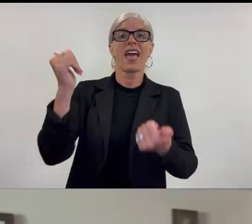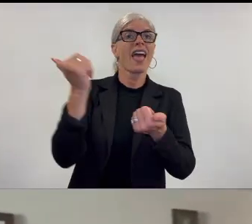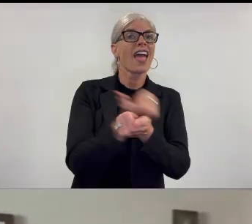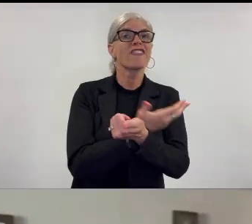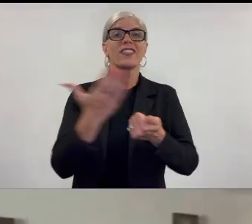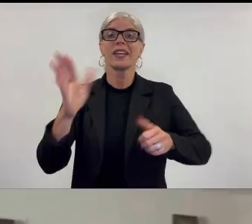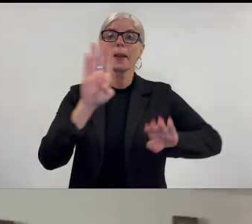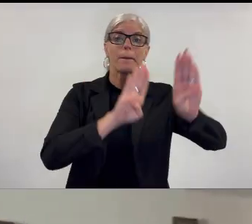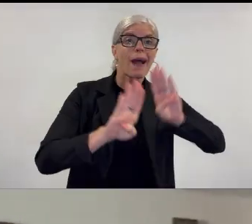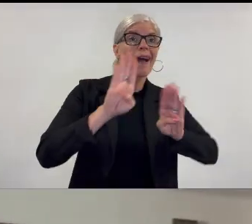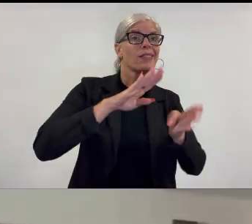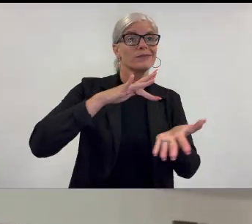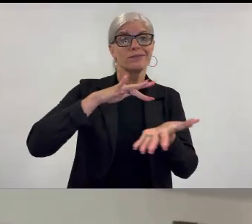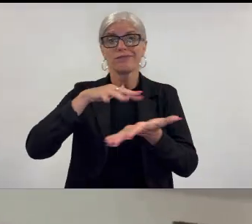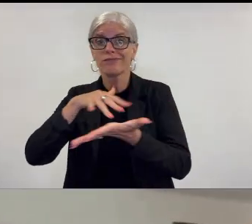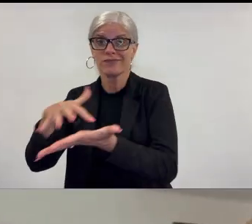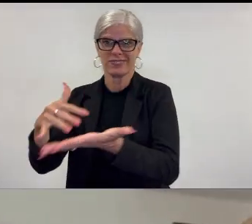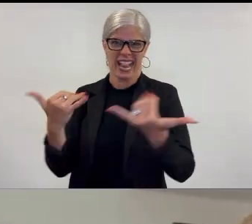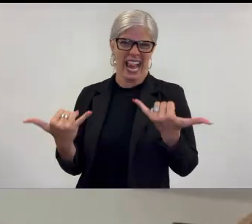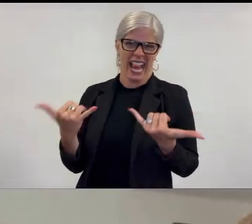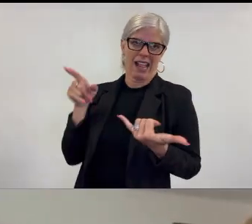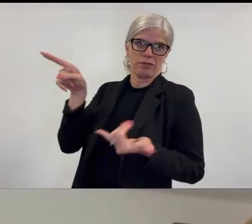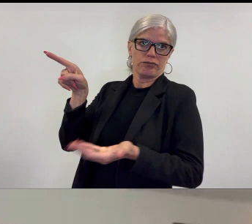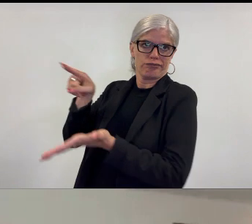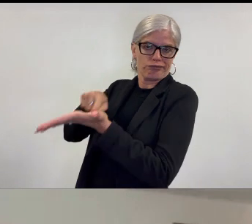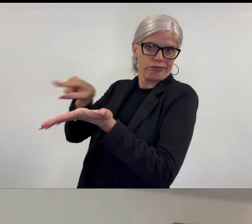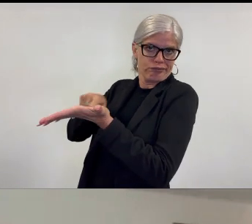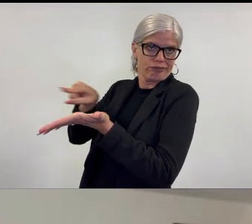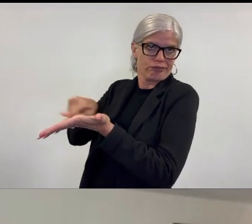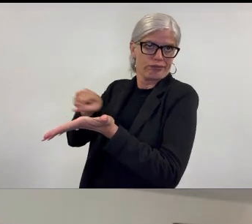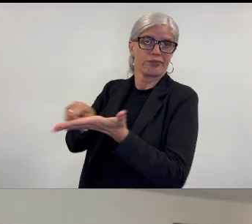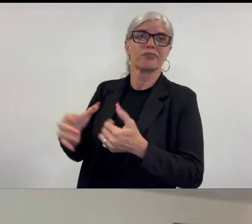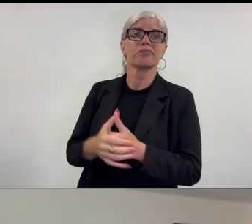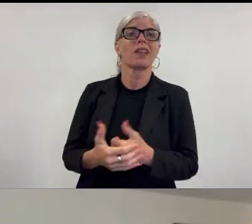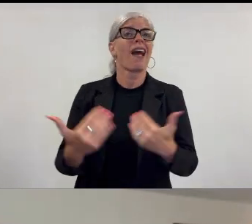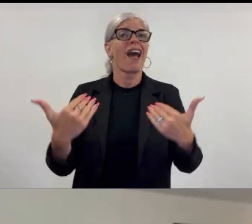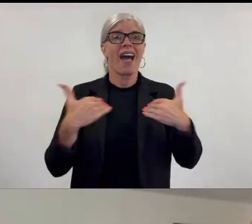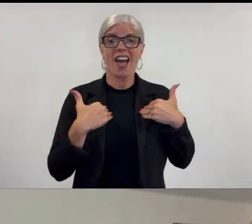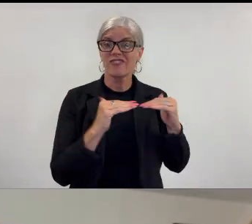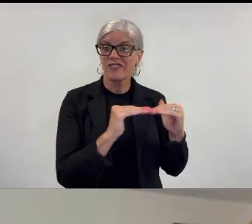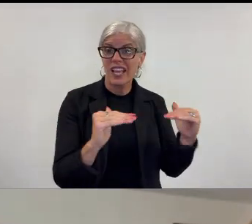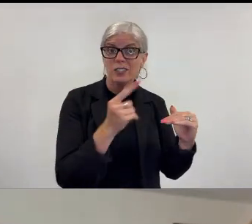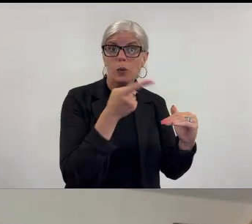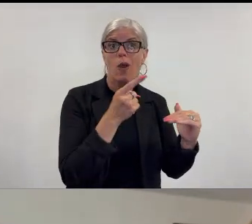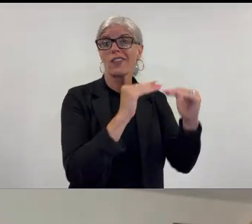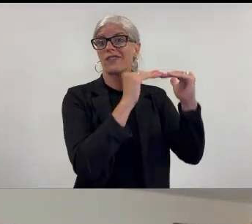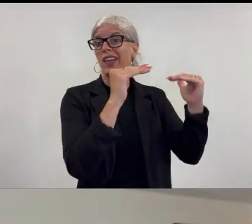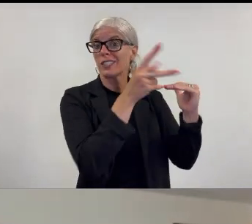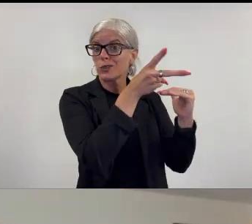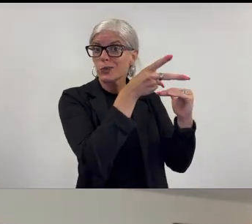know. Everything in biologics are under study, and they're all phase 1,